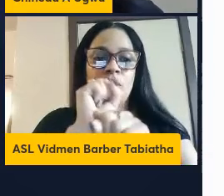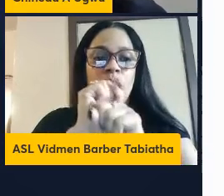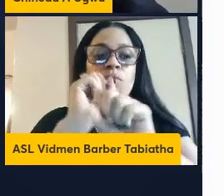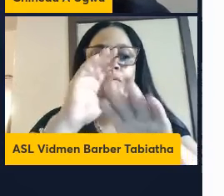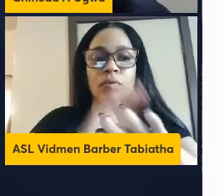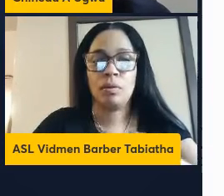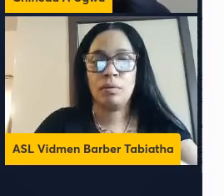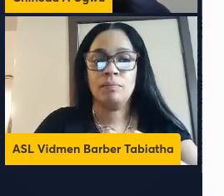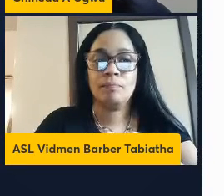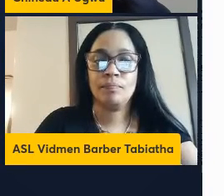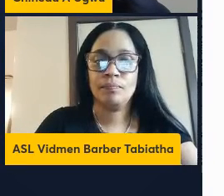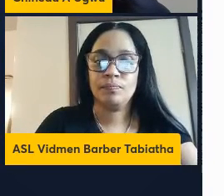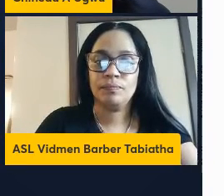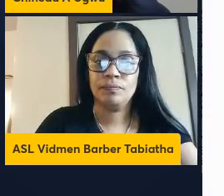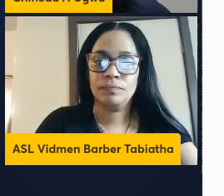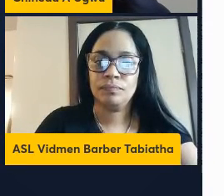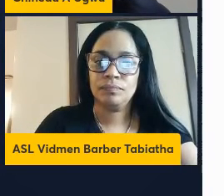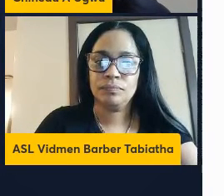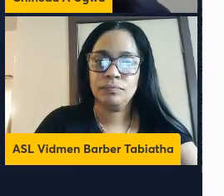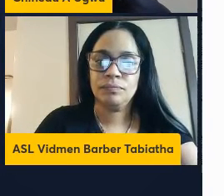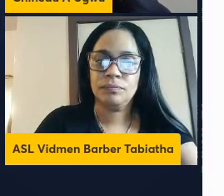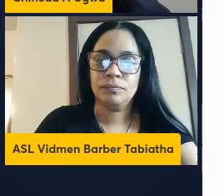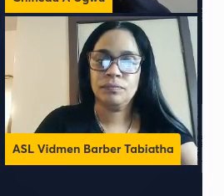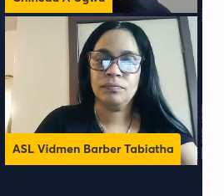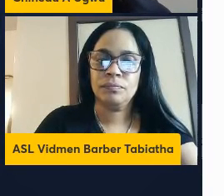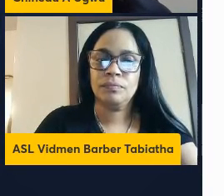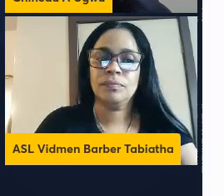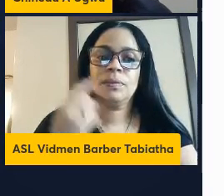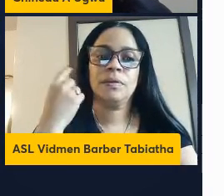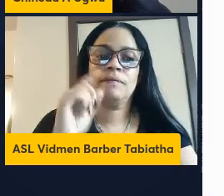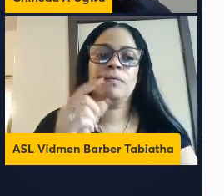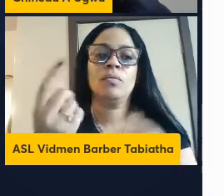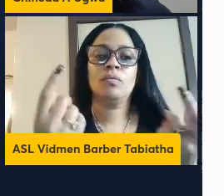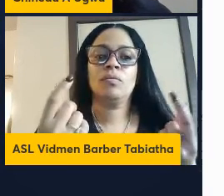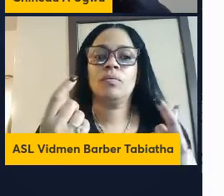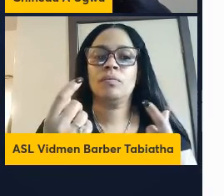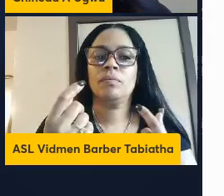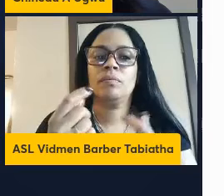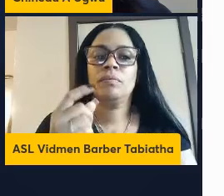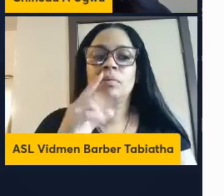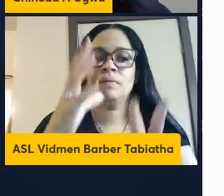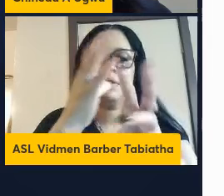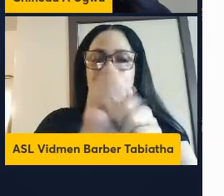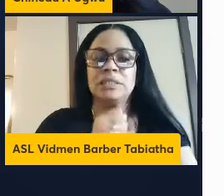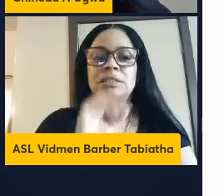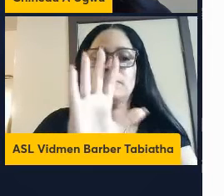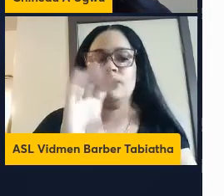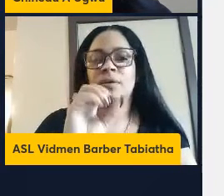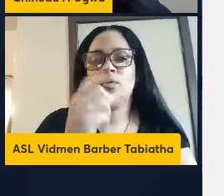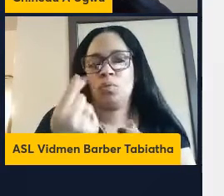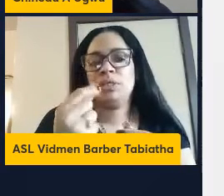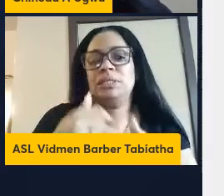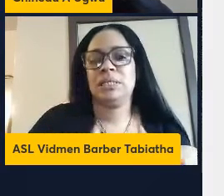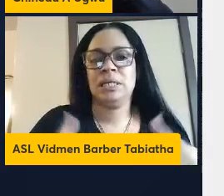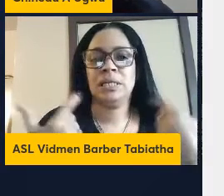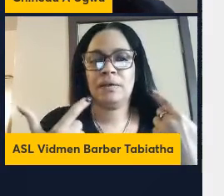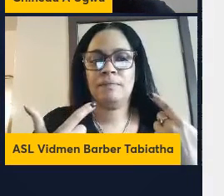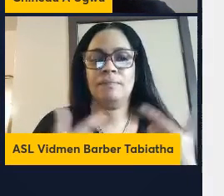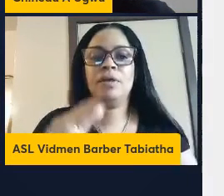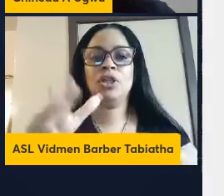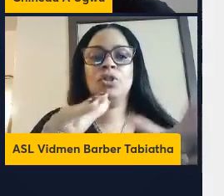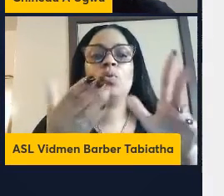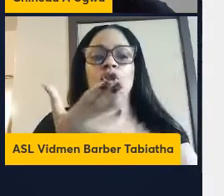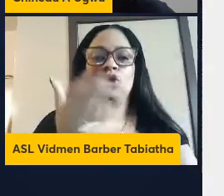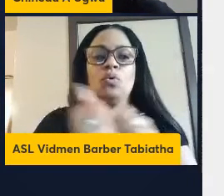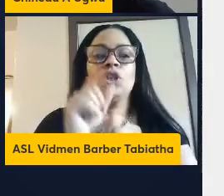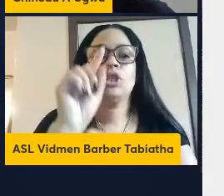translational immunology in Nigeria. I think that was summary of my journey. So I can get to the work we